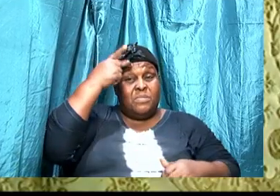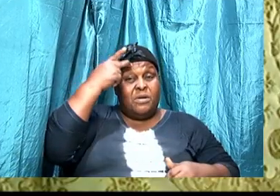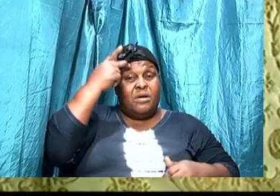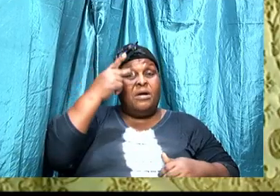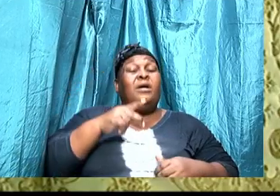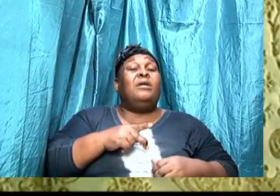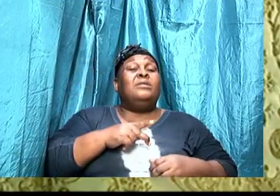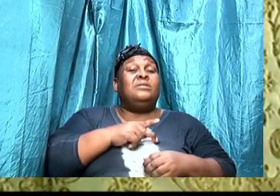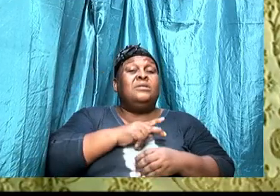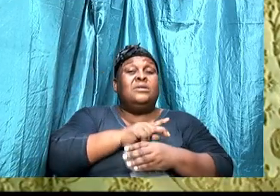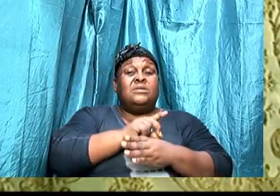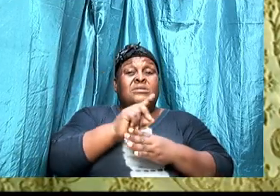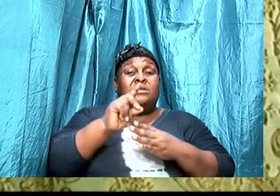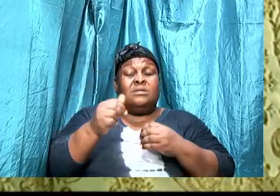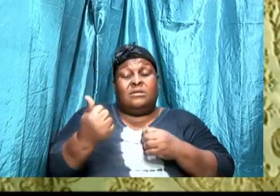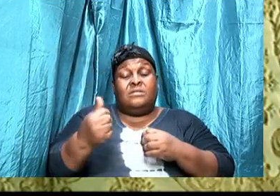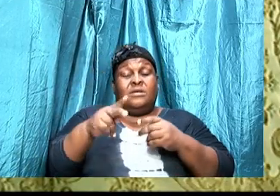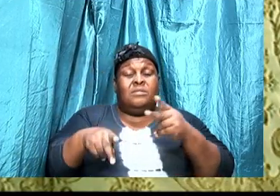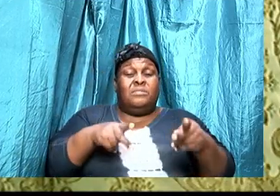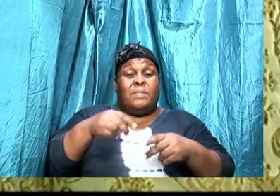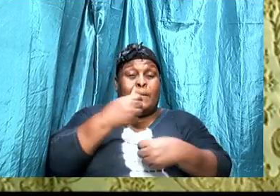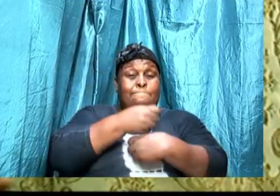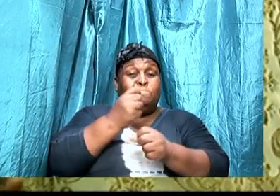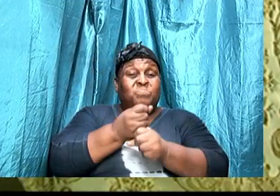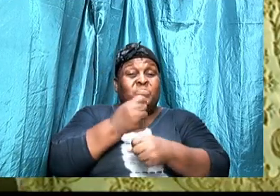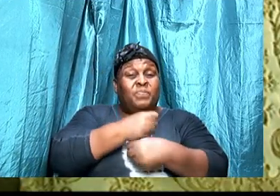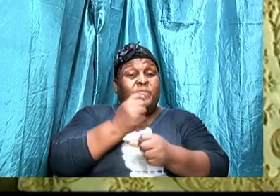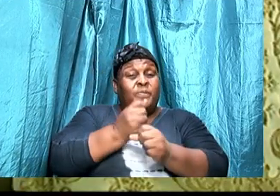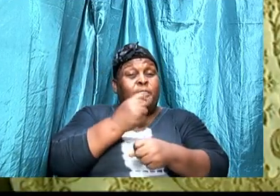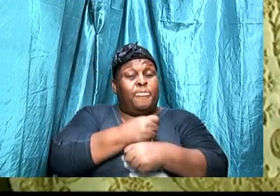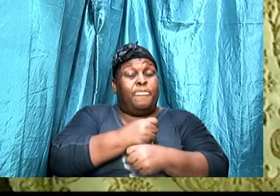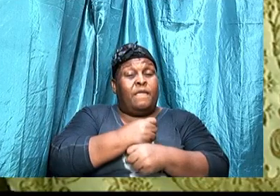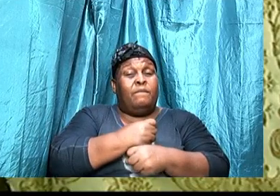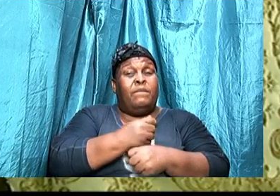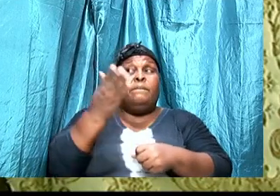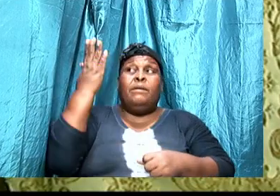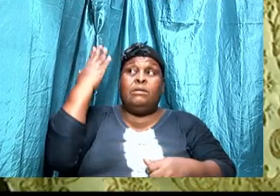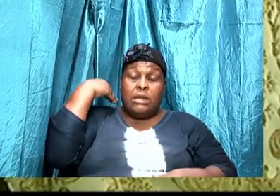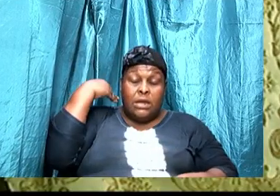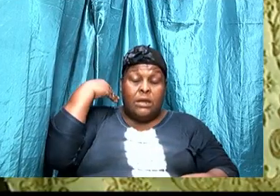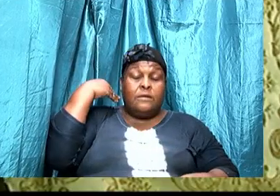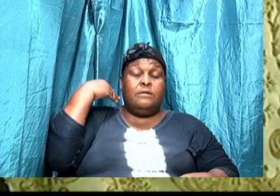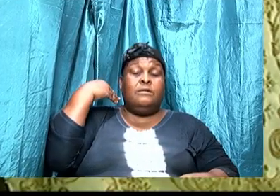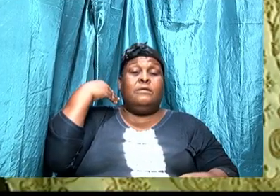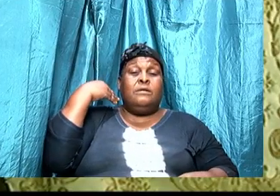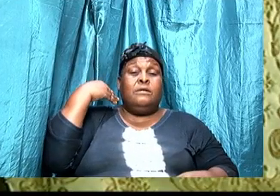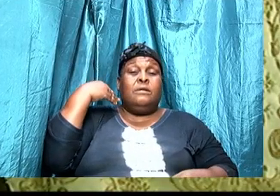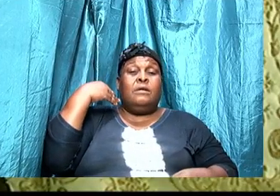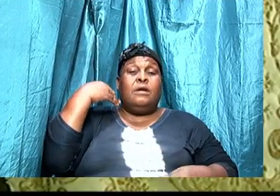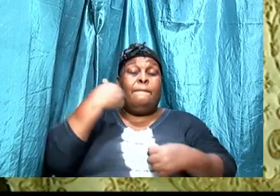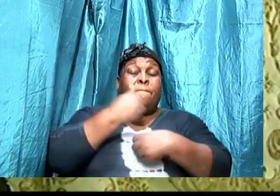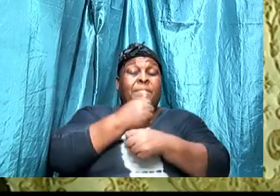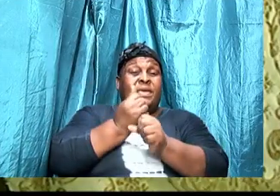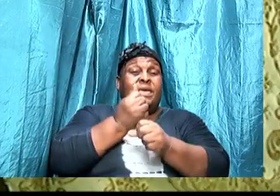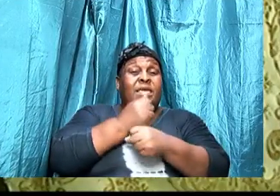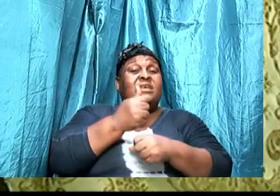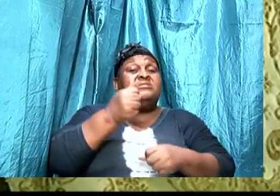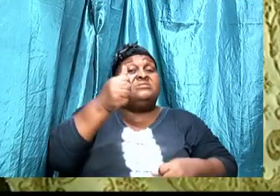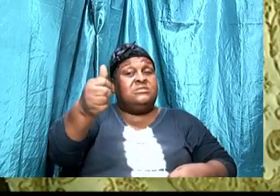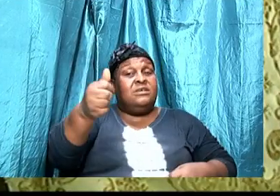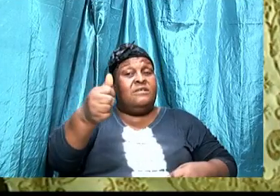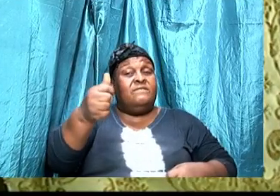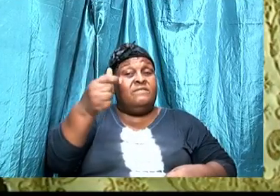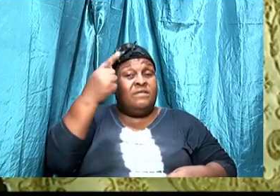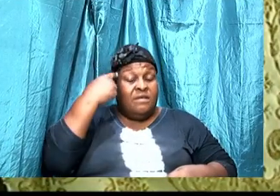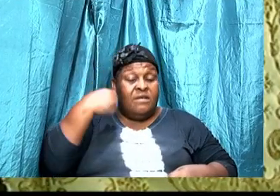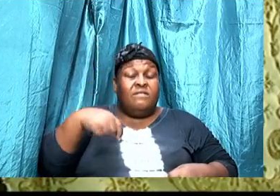other persons make, you know, leading up to chapter 12. And we'll be setting up ourselves for the